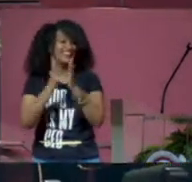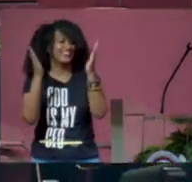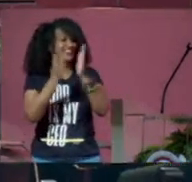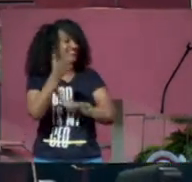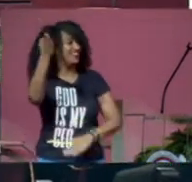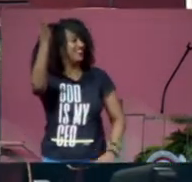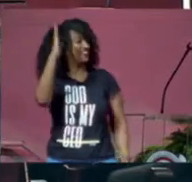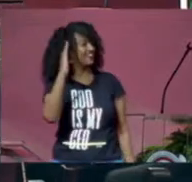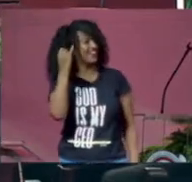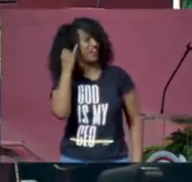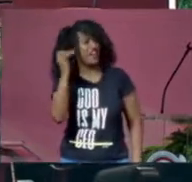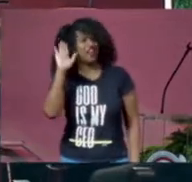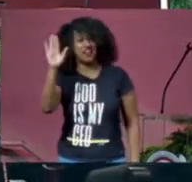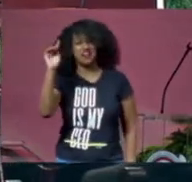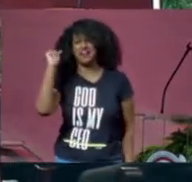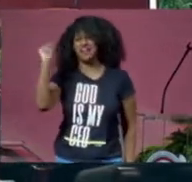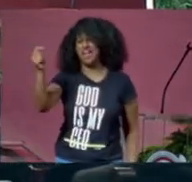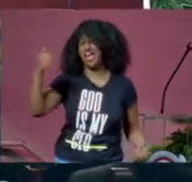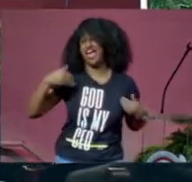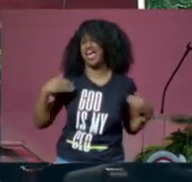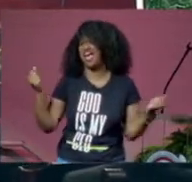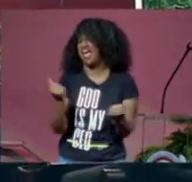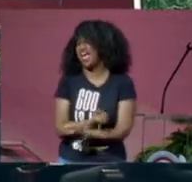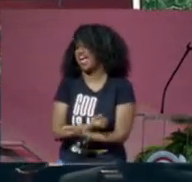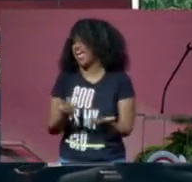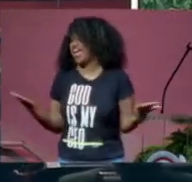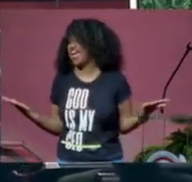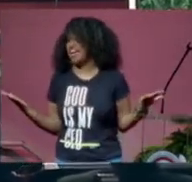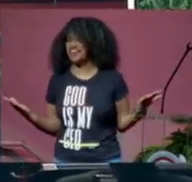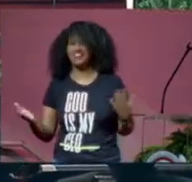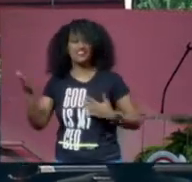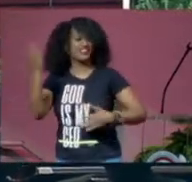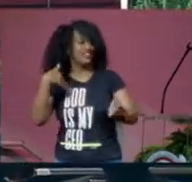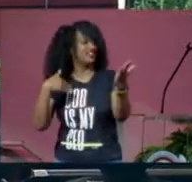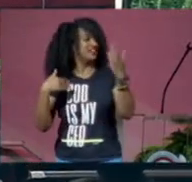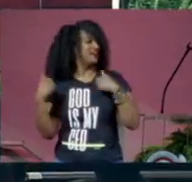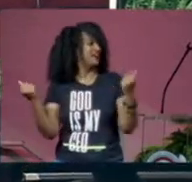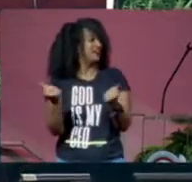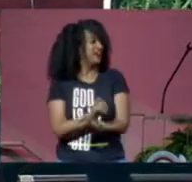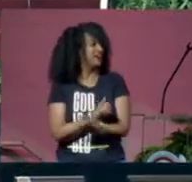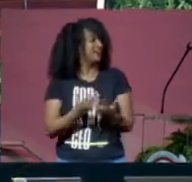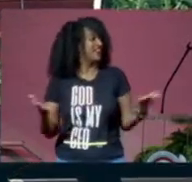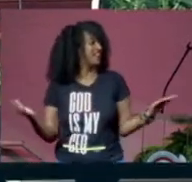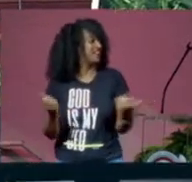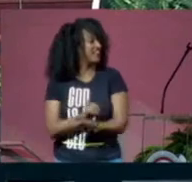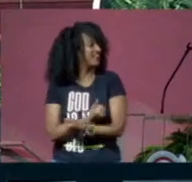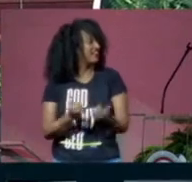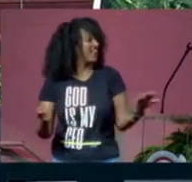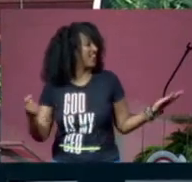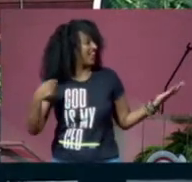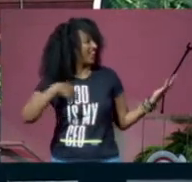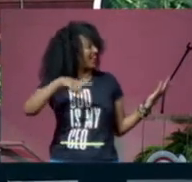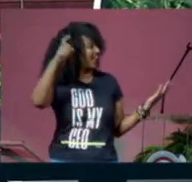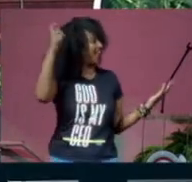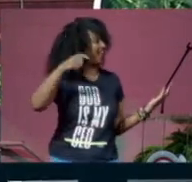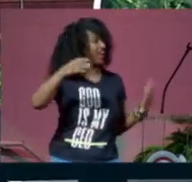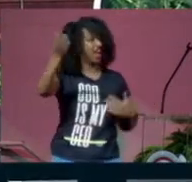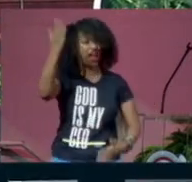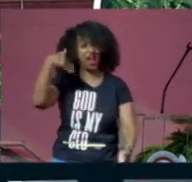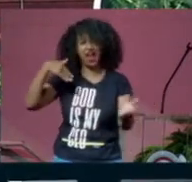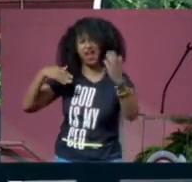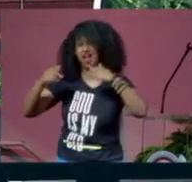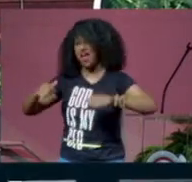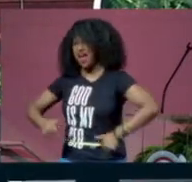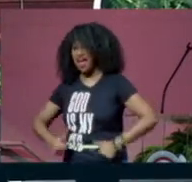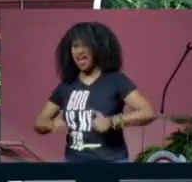If that's your testimony, that I've got everything. Come on, everything, everything that I need. Come on, life and